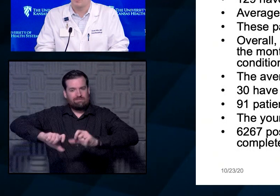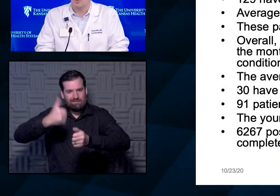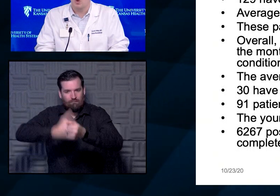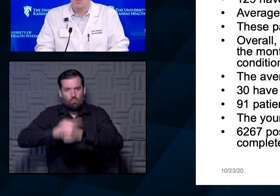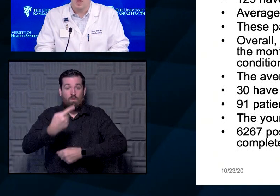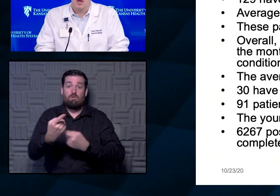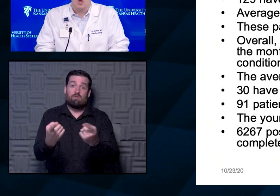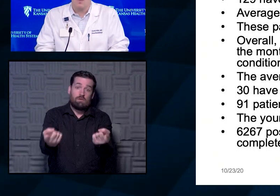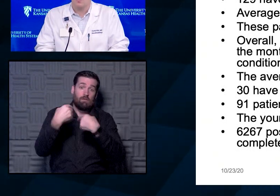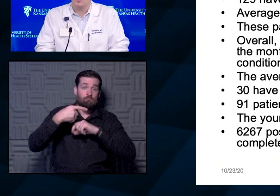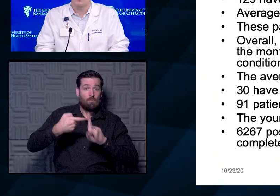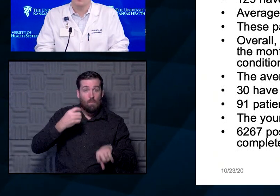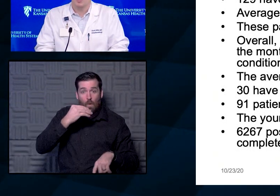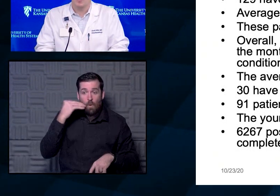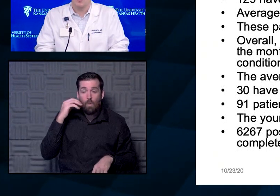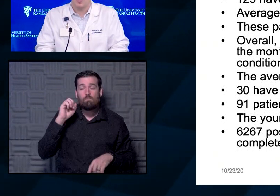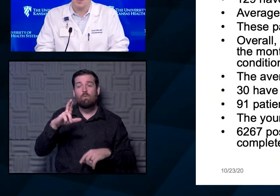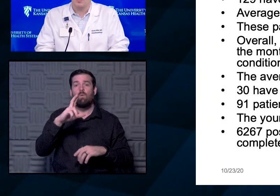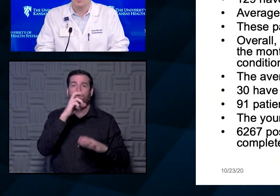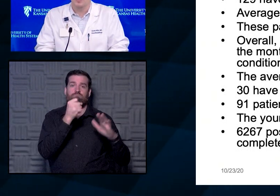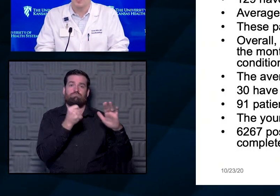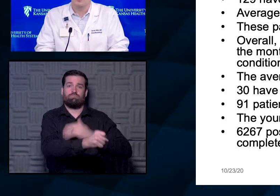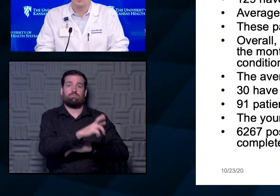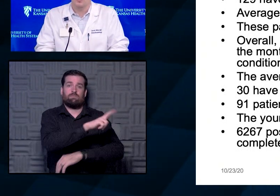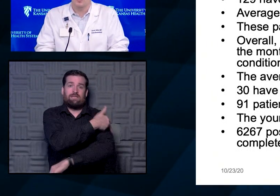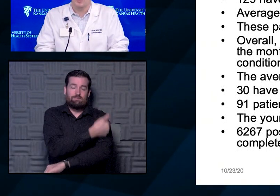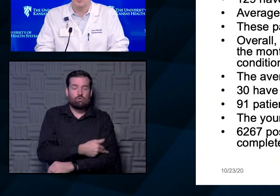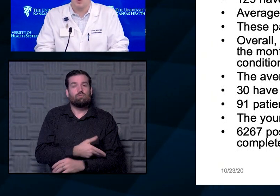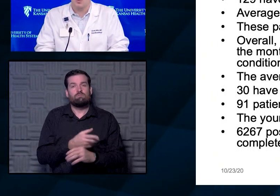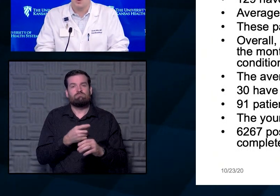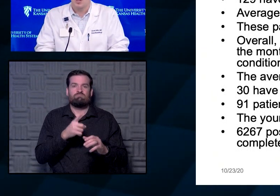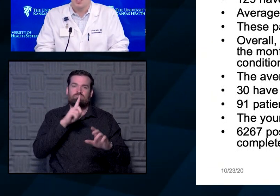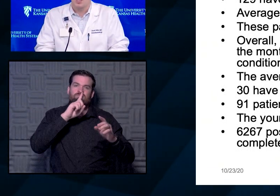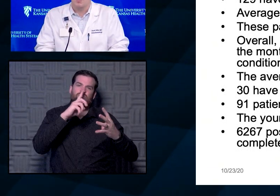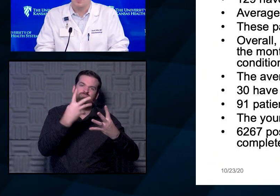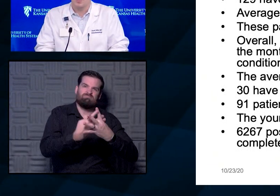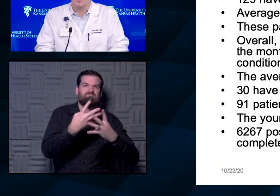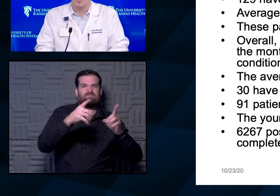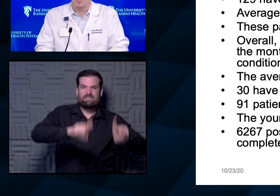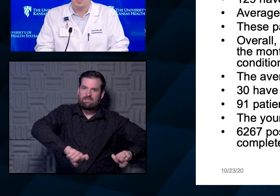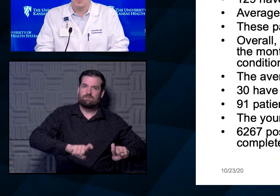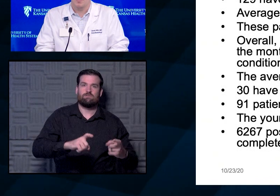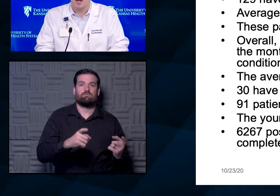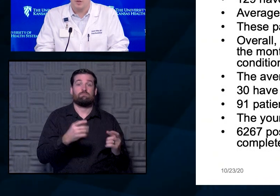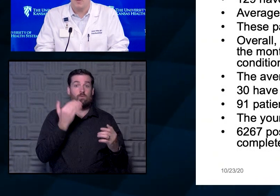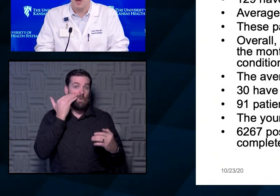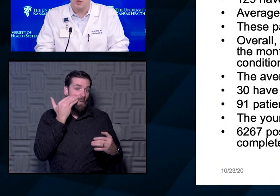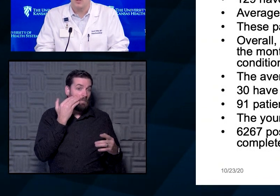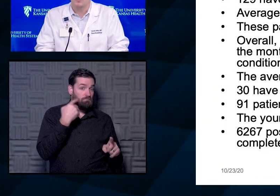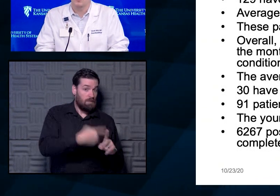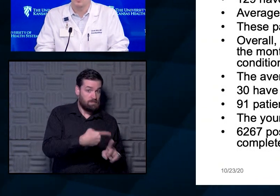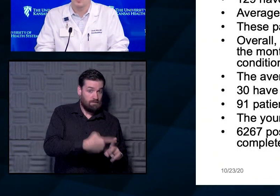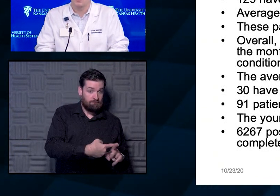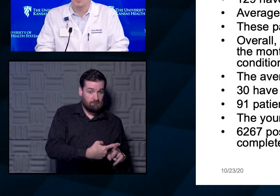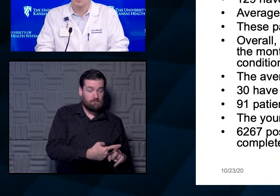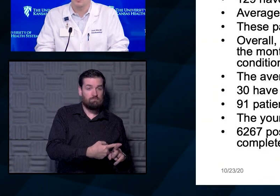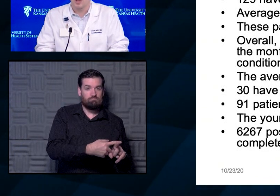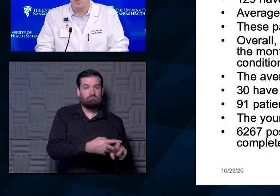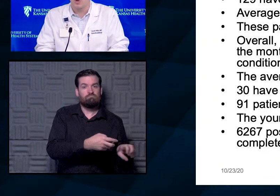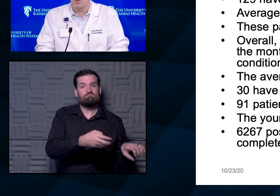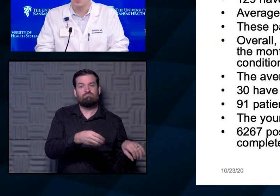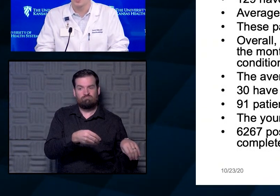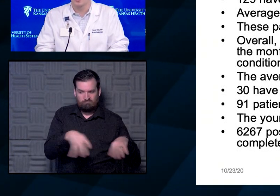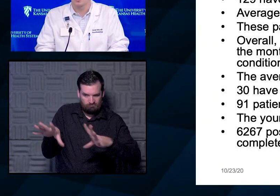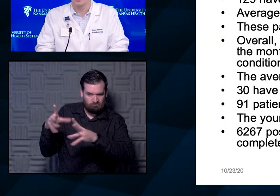who's coming from home, or everyone who's admitted to our hospital, to make sure that we know that the positive patients are being